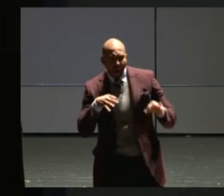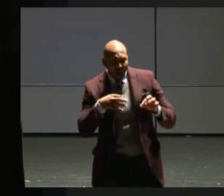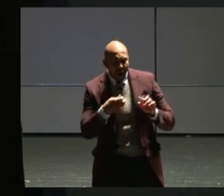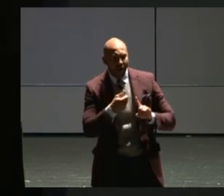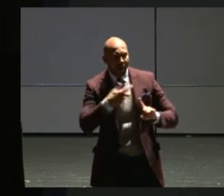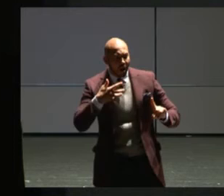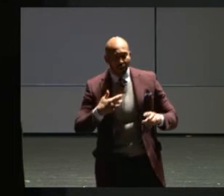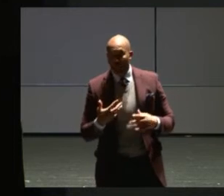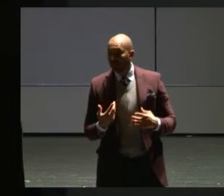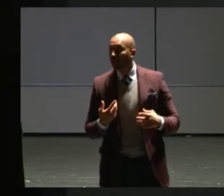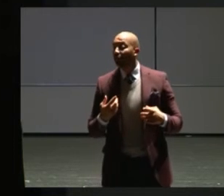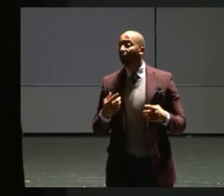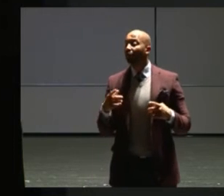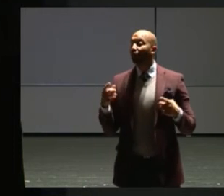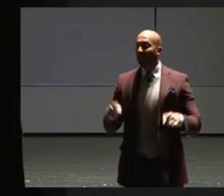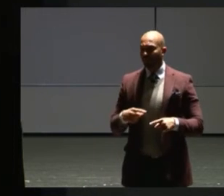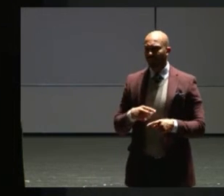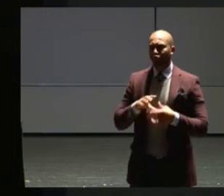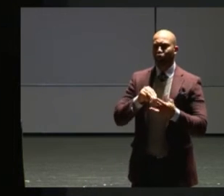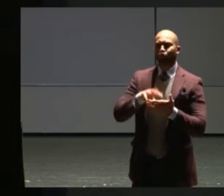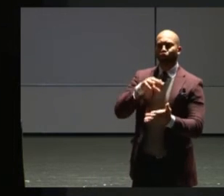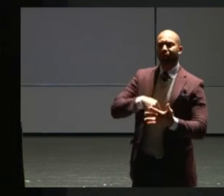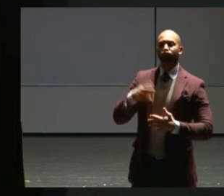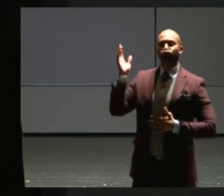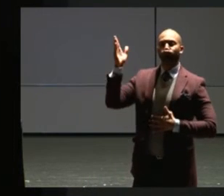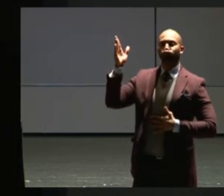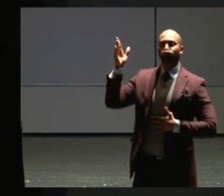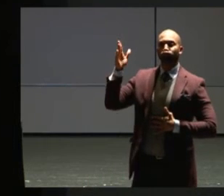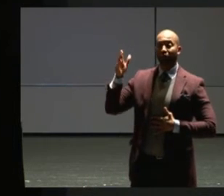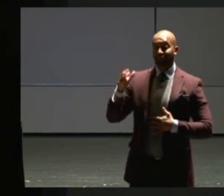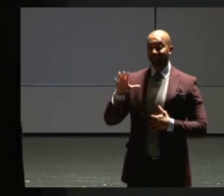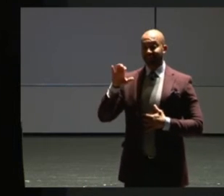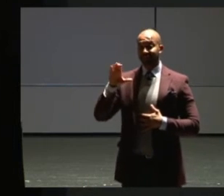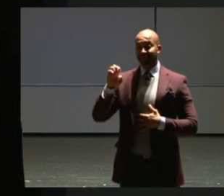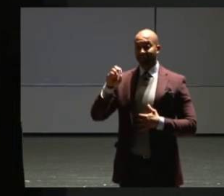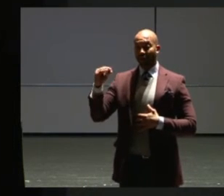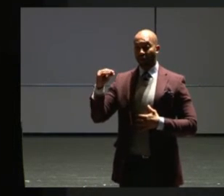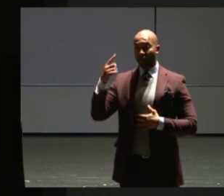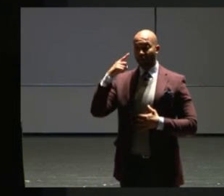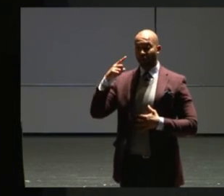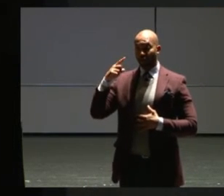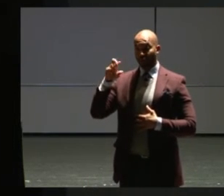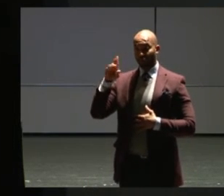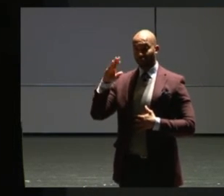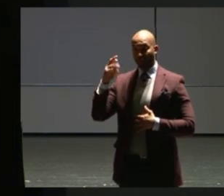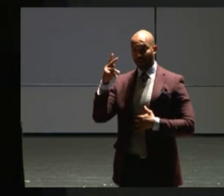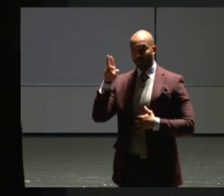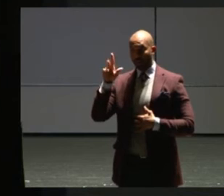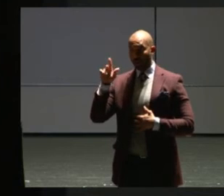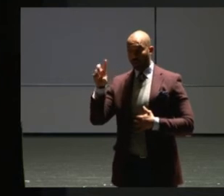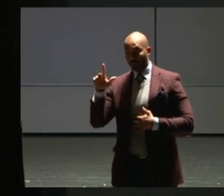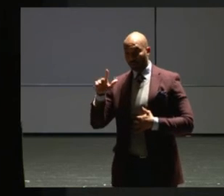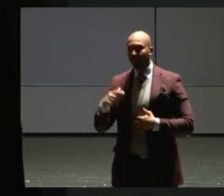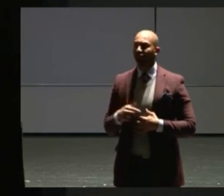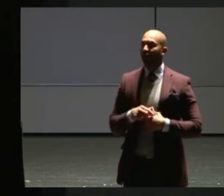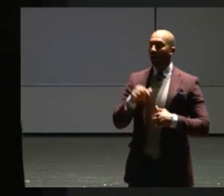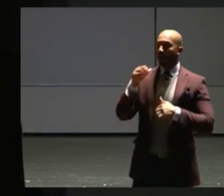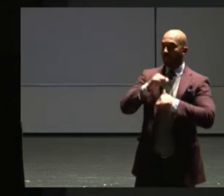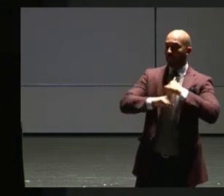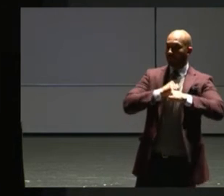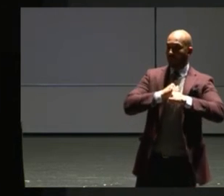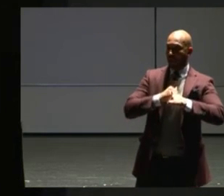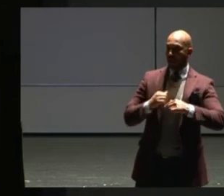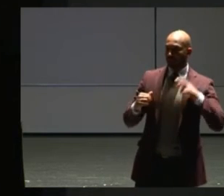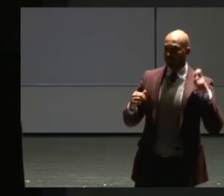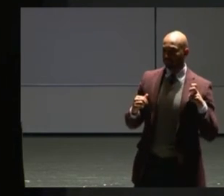on one side of me, and on the other hand, another one of our alumni was whispering, we need 23 more